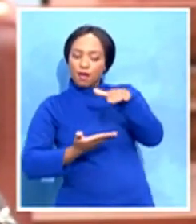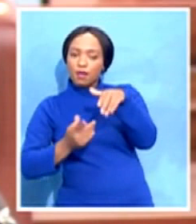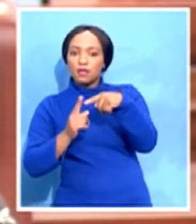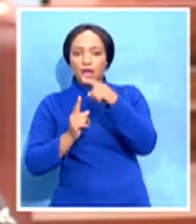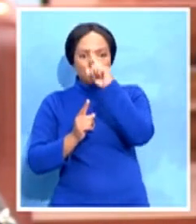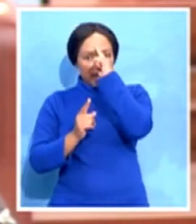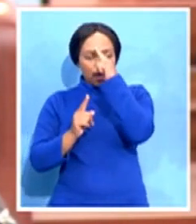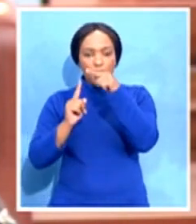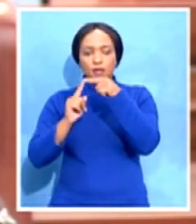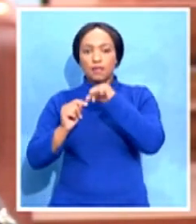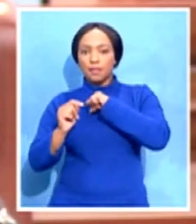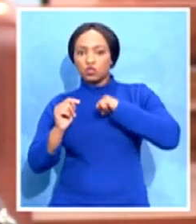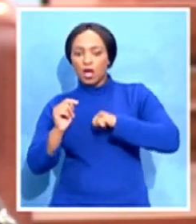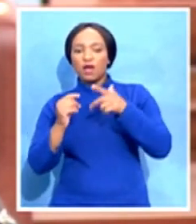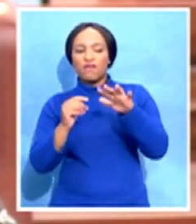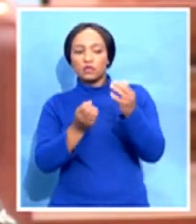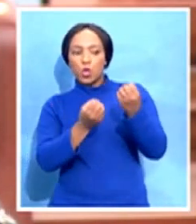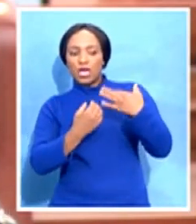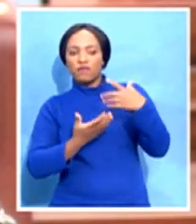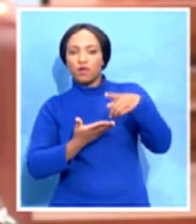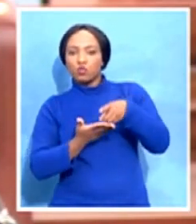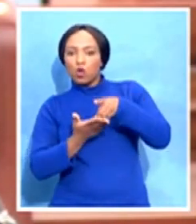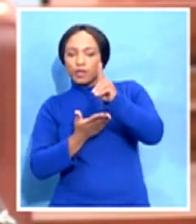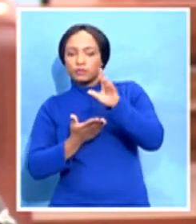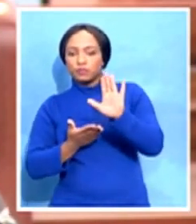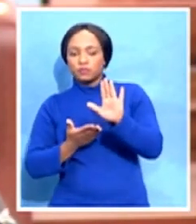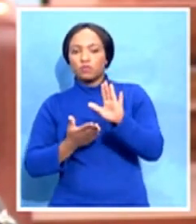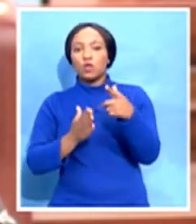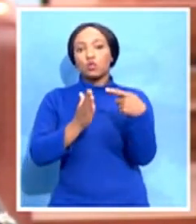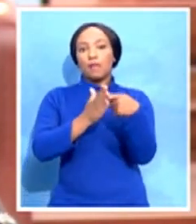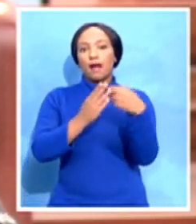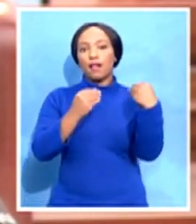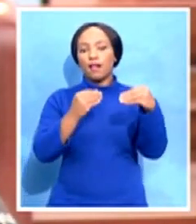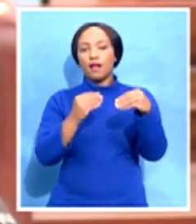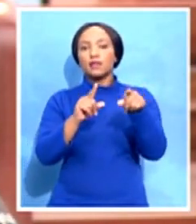option to purchase commercially, and modalities for this offer are still being worked out.